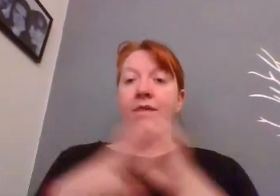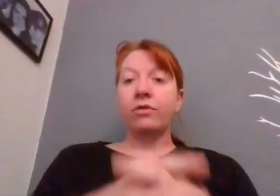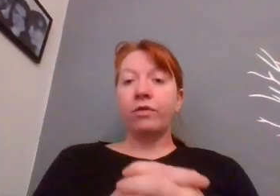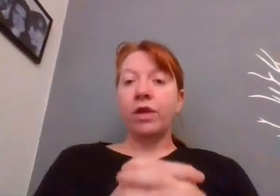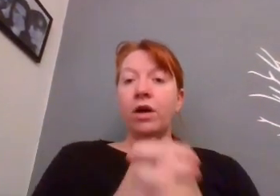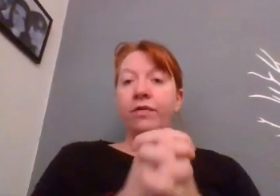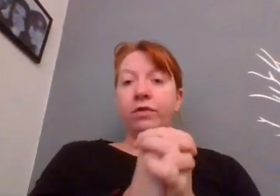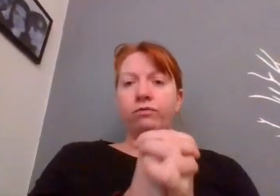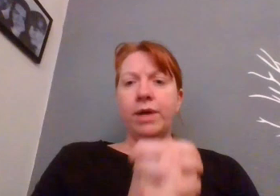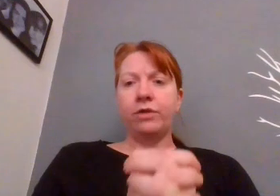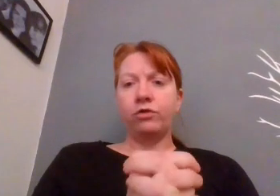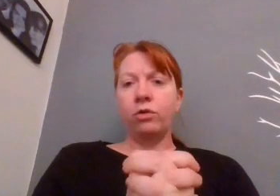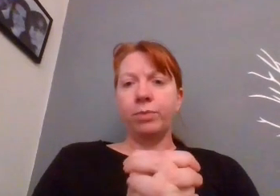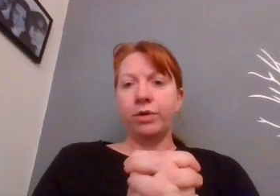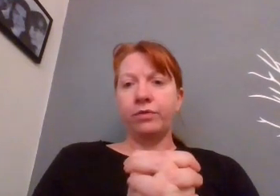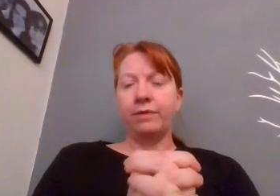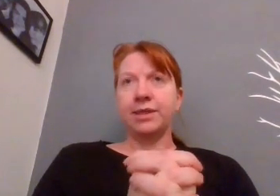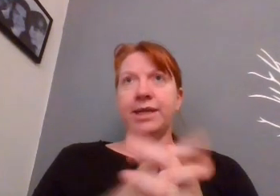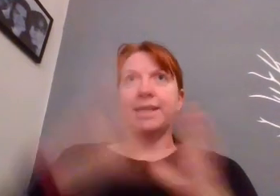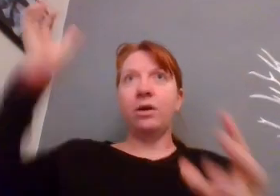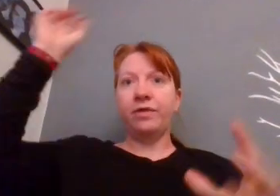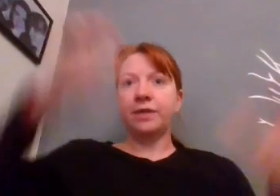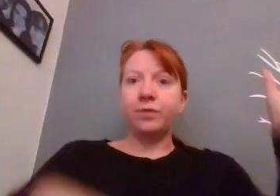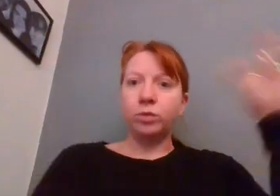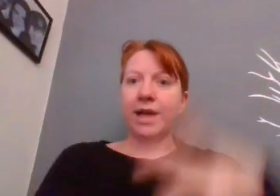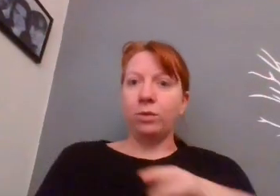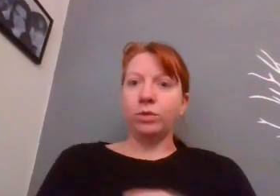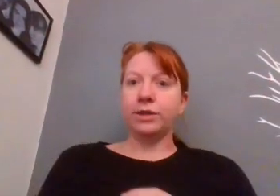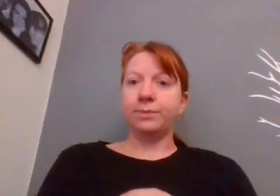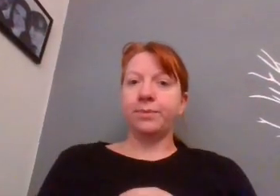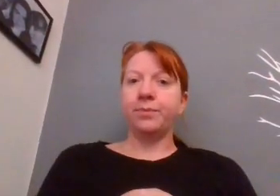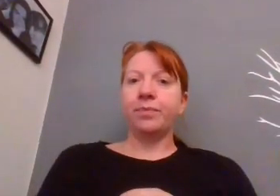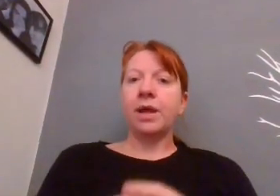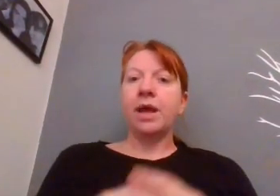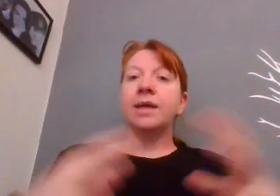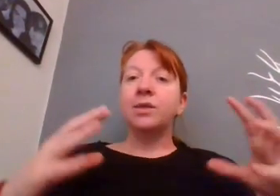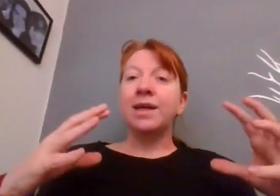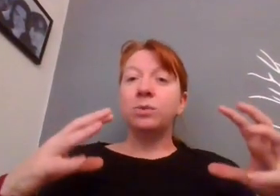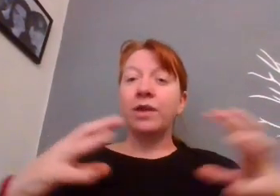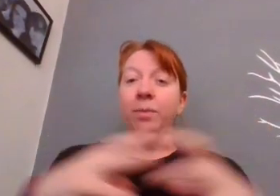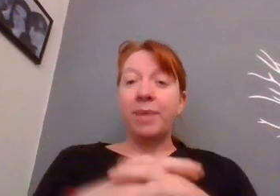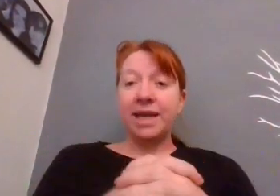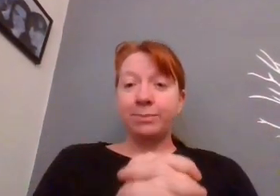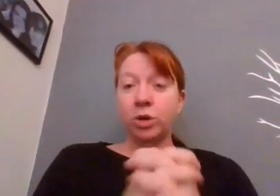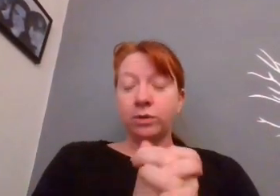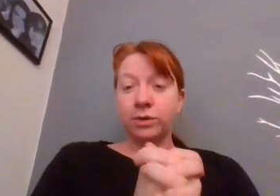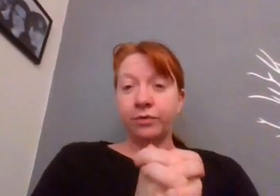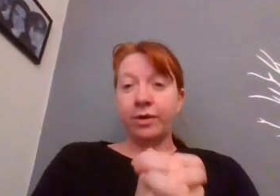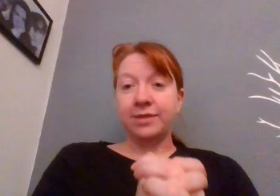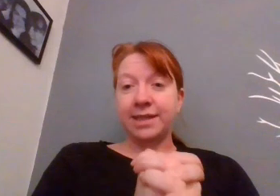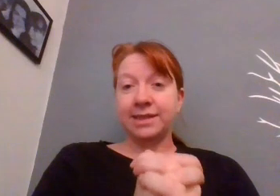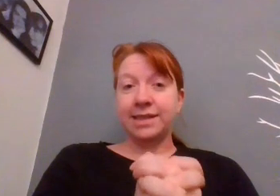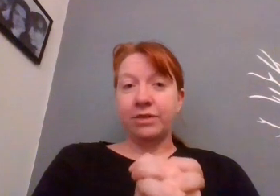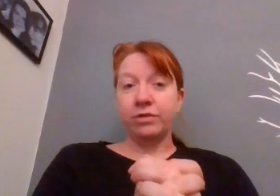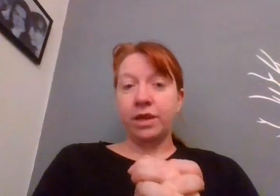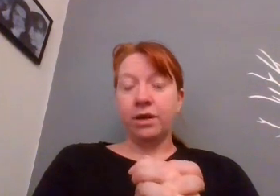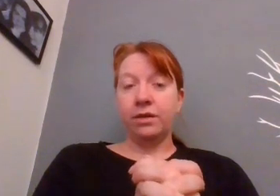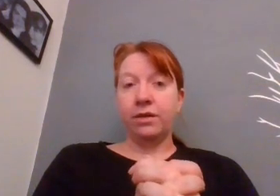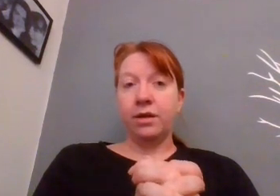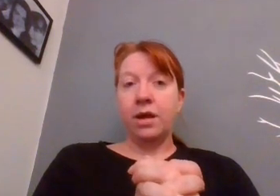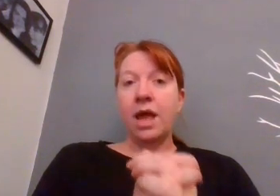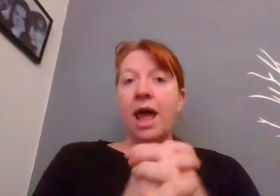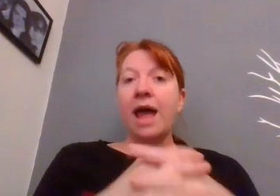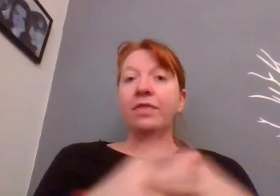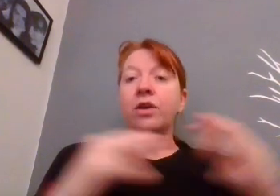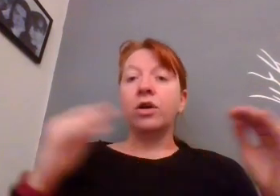that the centre of the Earth is a really strong pull of gravity. It's how things fall downwards. So that's one of the biggest pulls of gravity is the centre of the